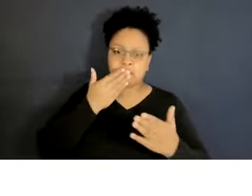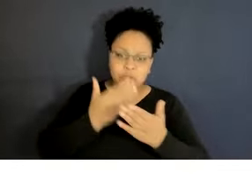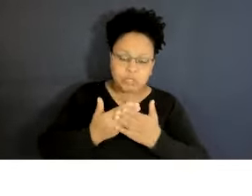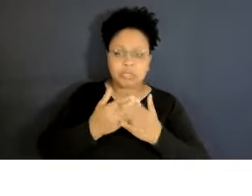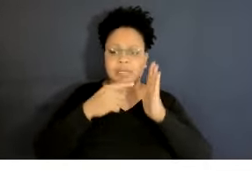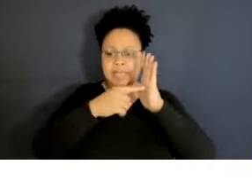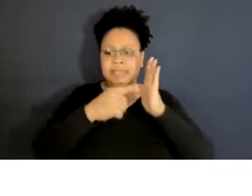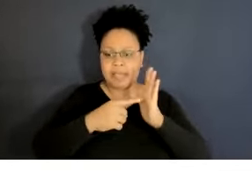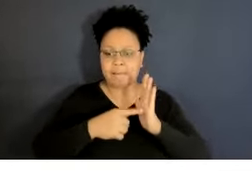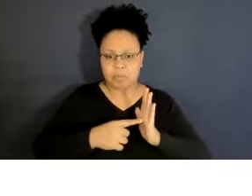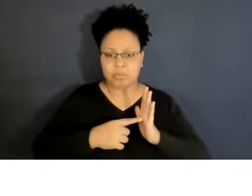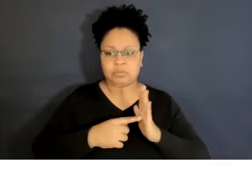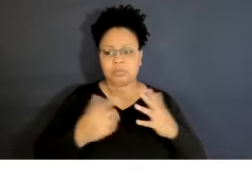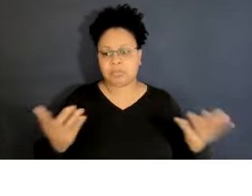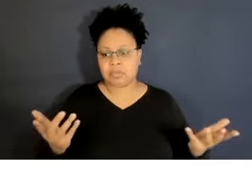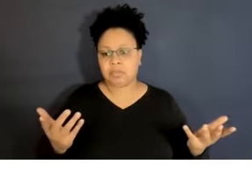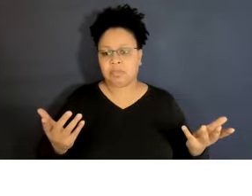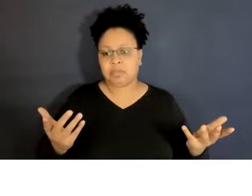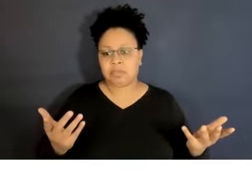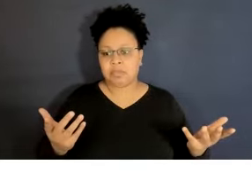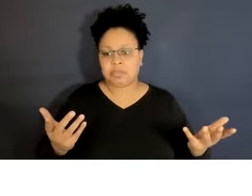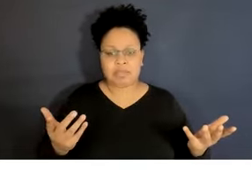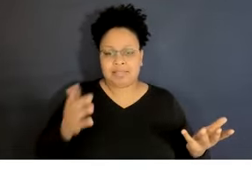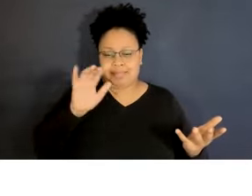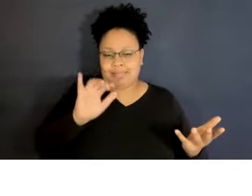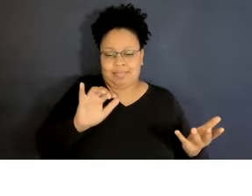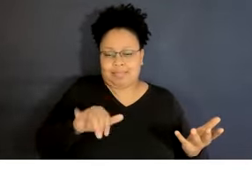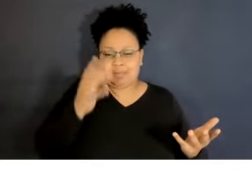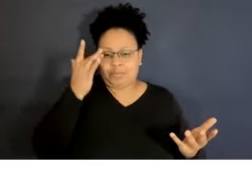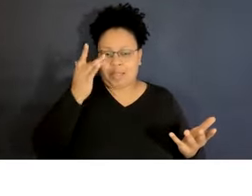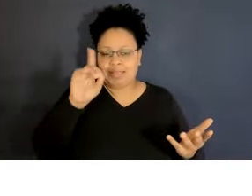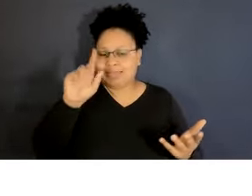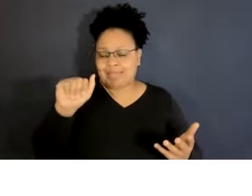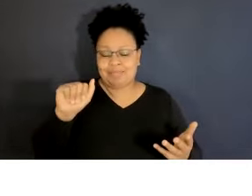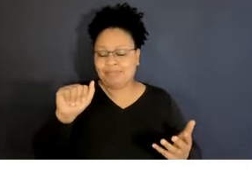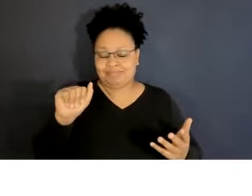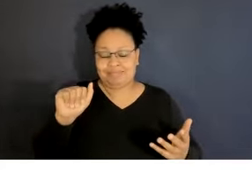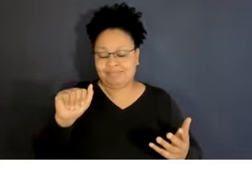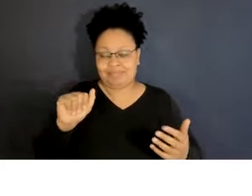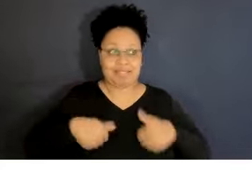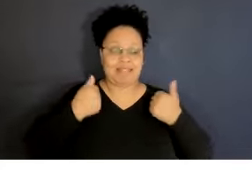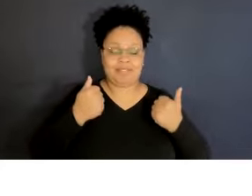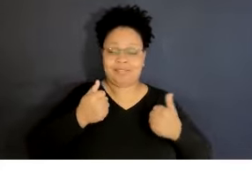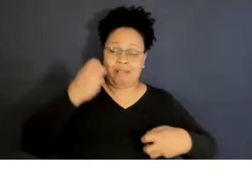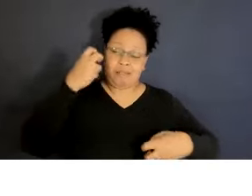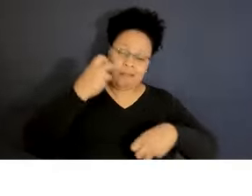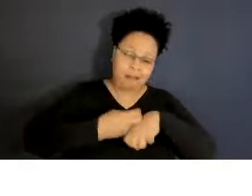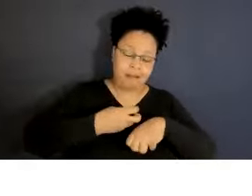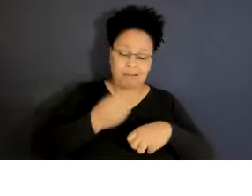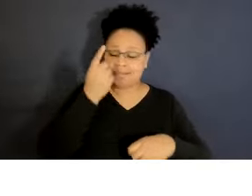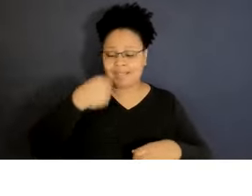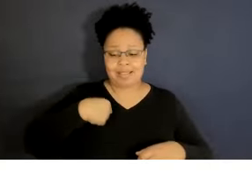Yes, dating while disabled is so hard. Trust me, as a